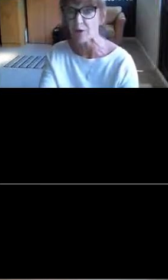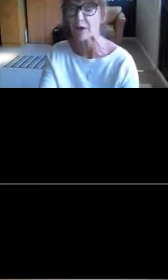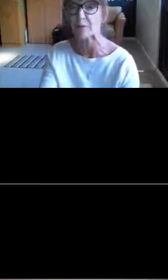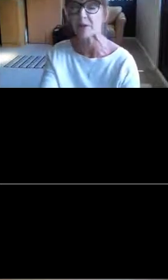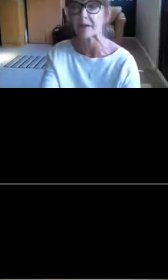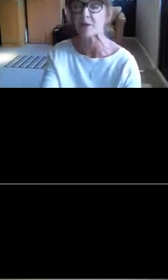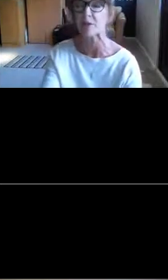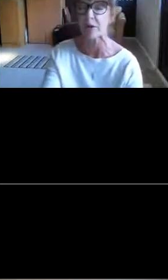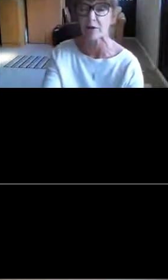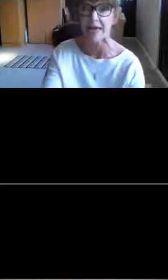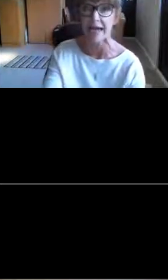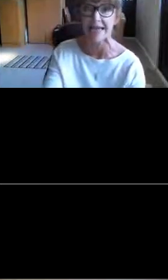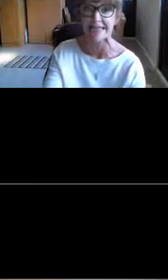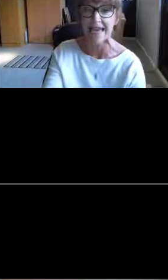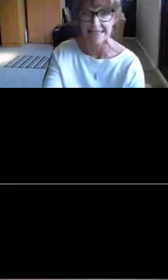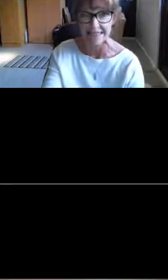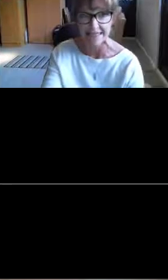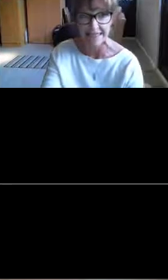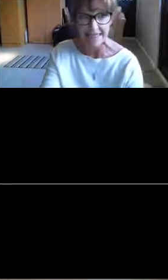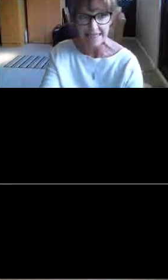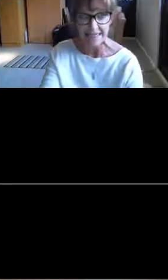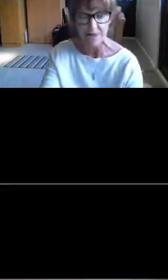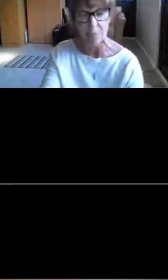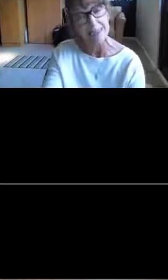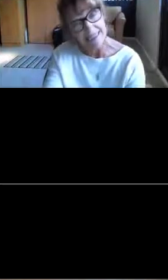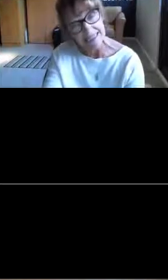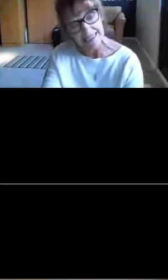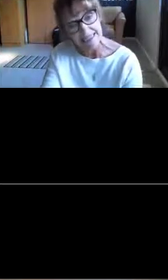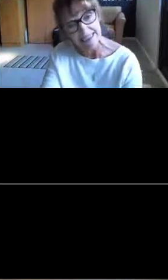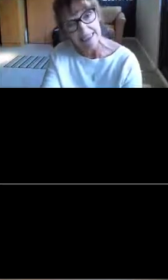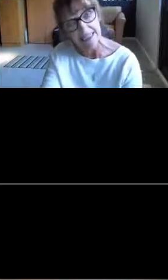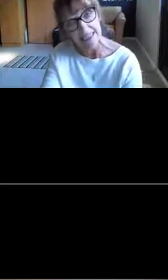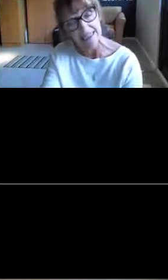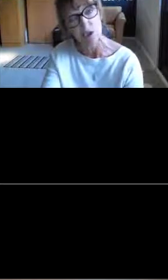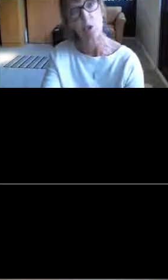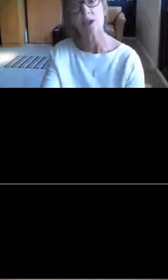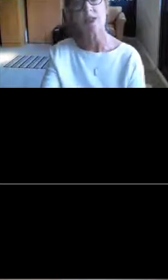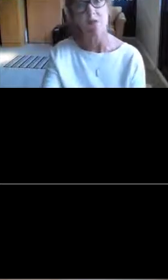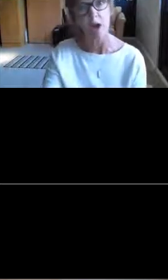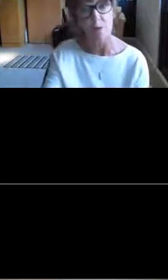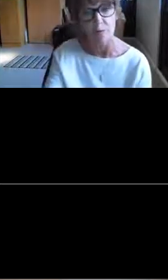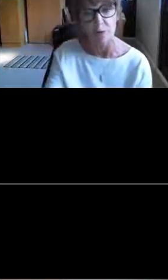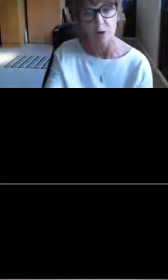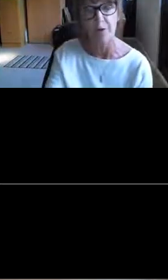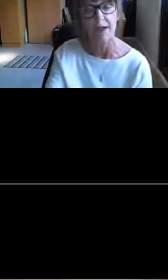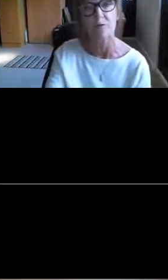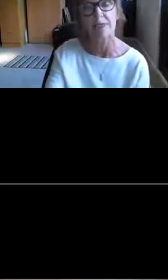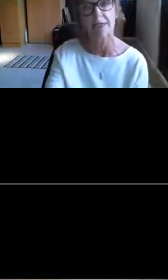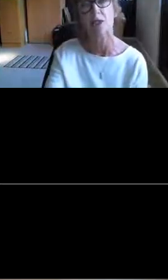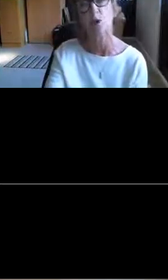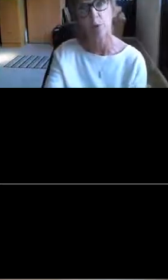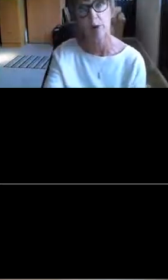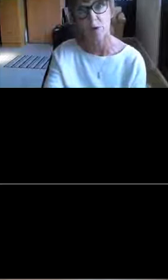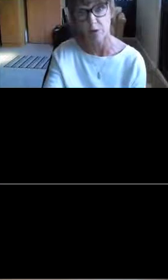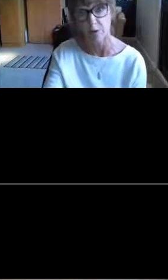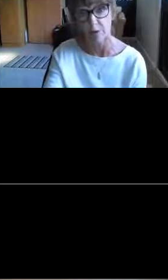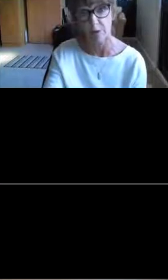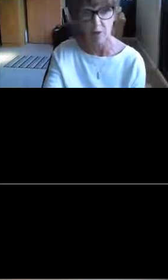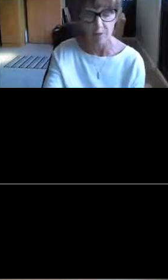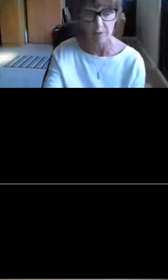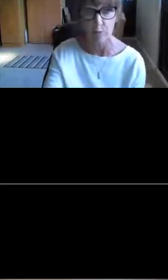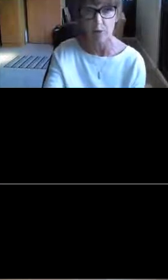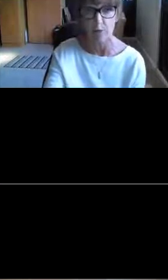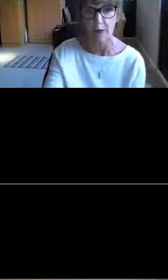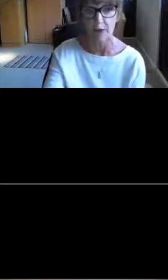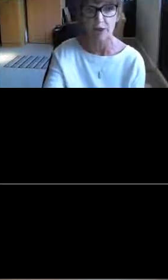focus on refinements in Thurrock and Essex. Now, to be clear, this isn't an exhaustive overview of every single proposed